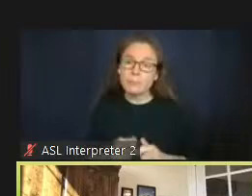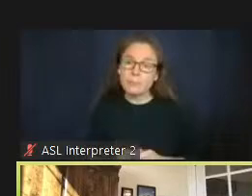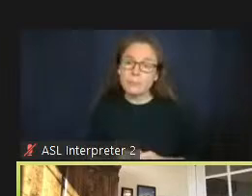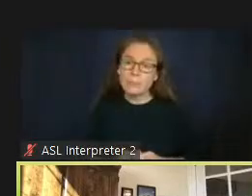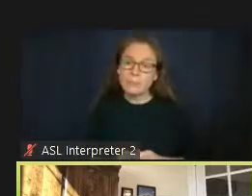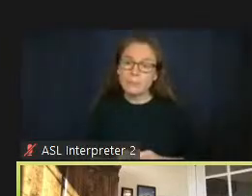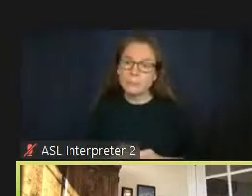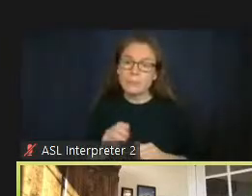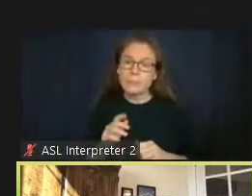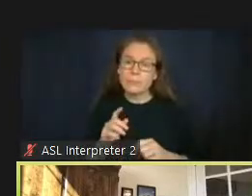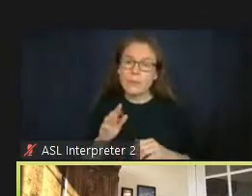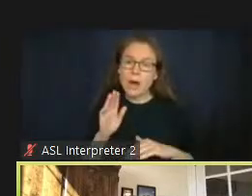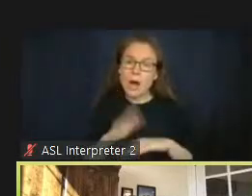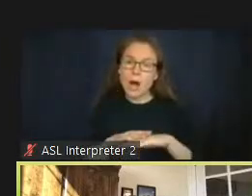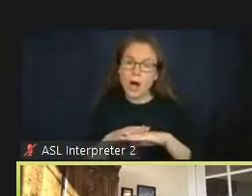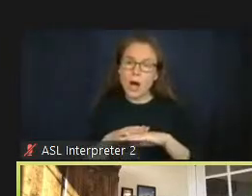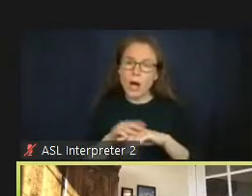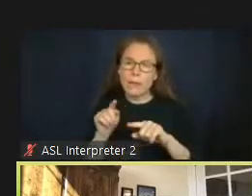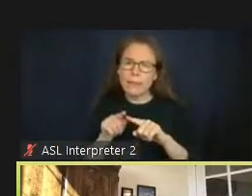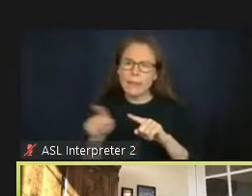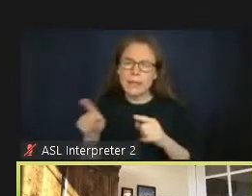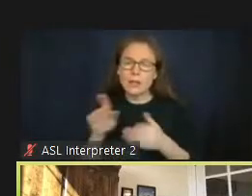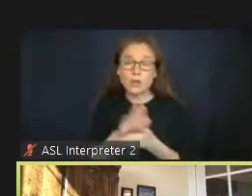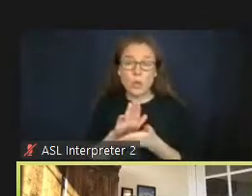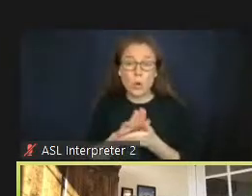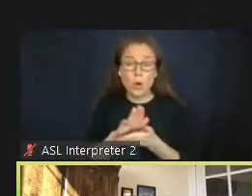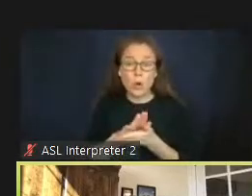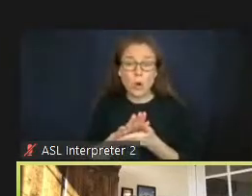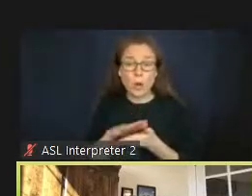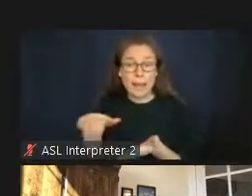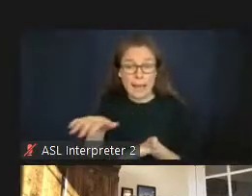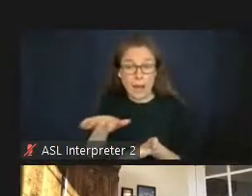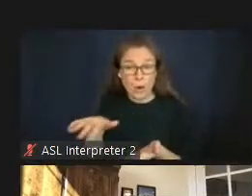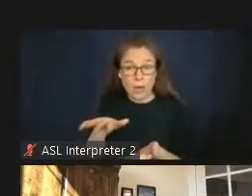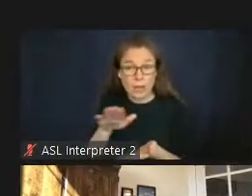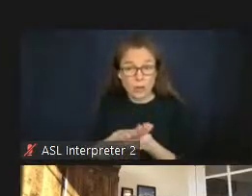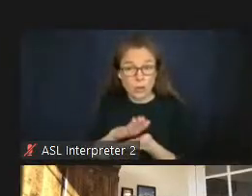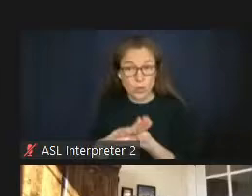But on the school side of the road,